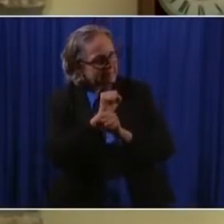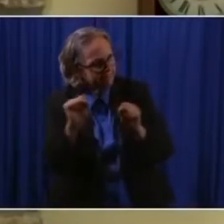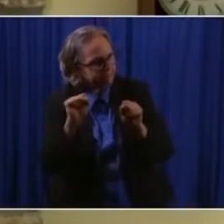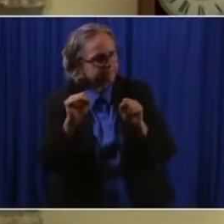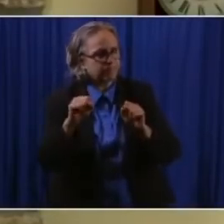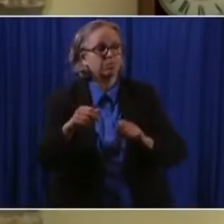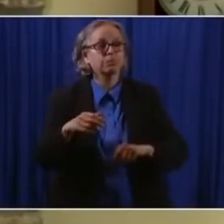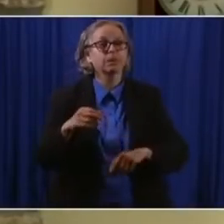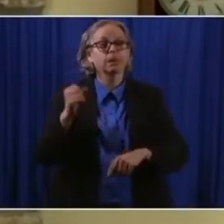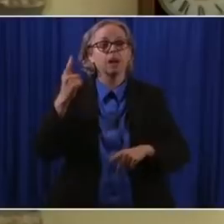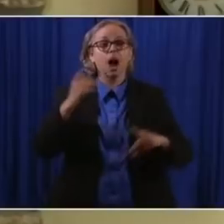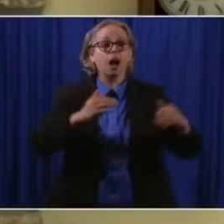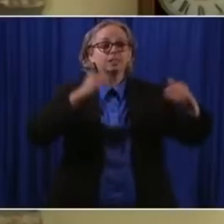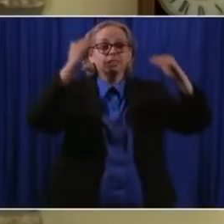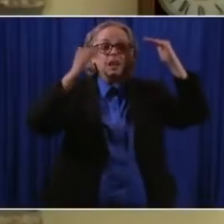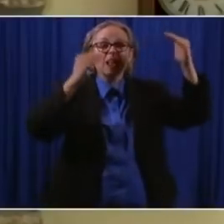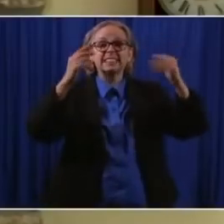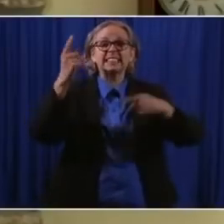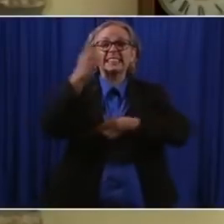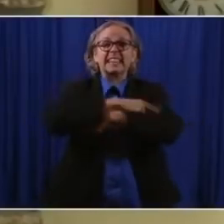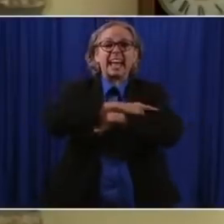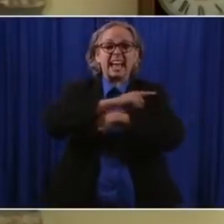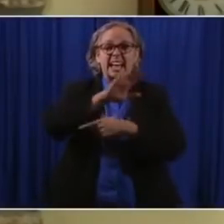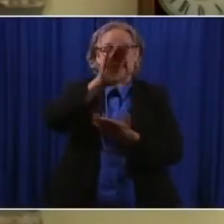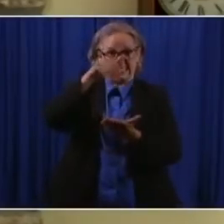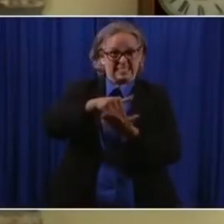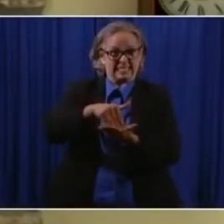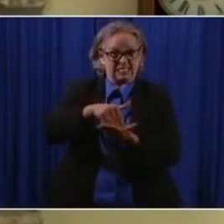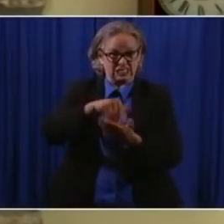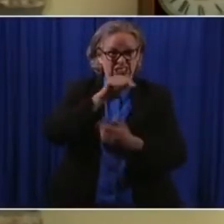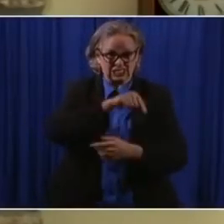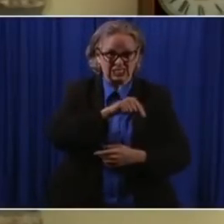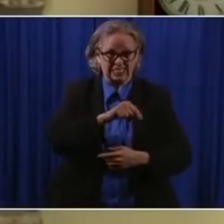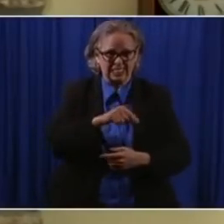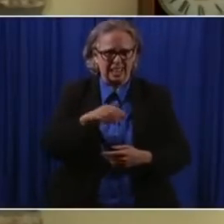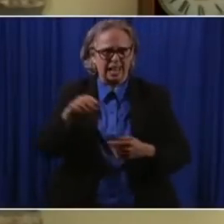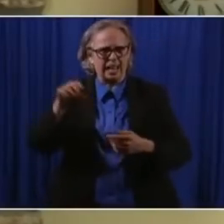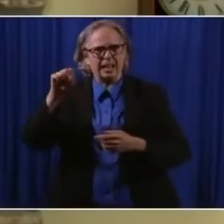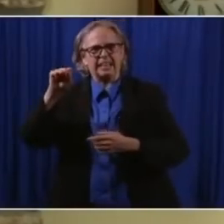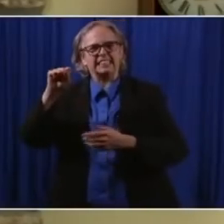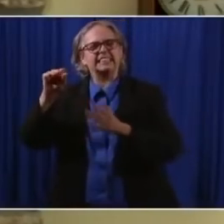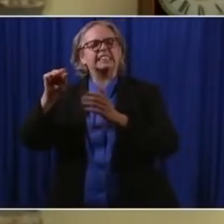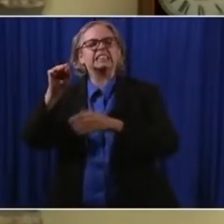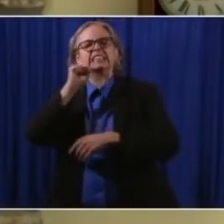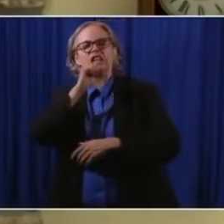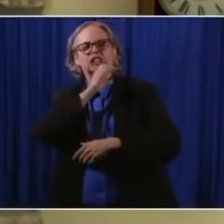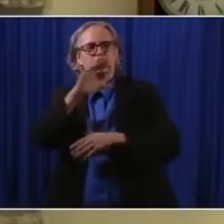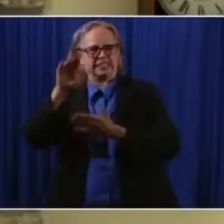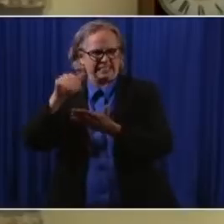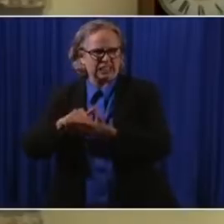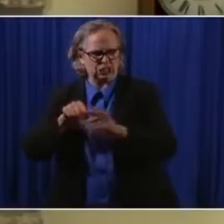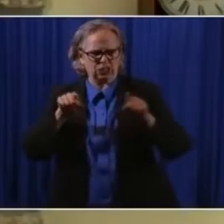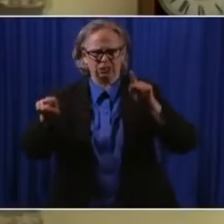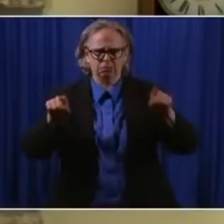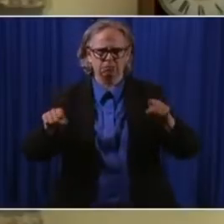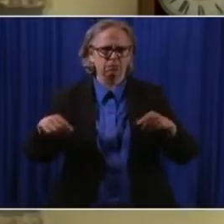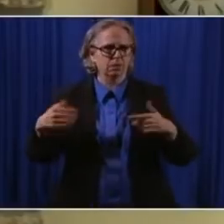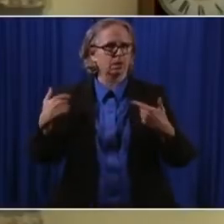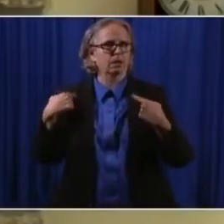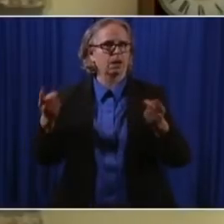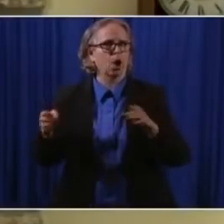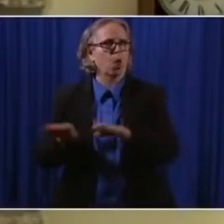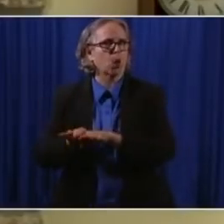and senior centers have remained closed since March 23rd. Our administration has worked with the Ohio Association of Senior